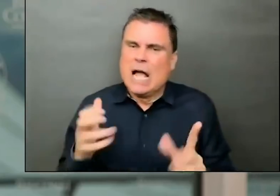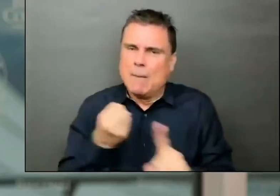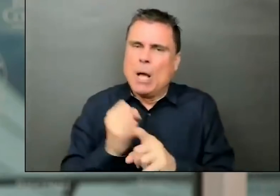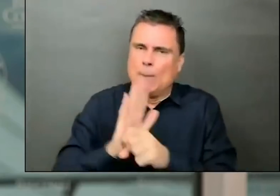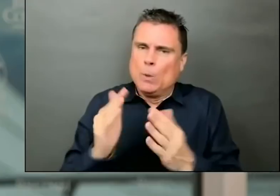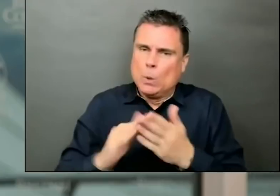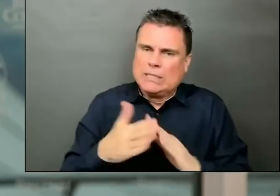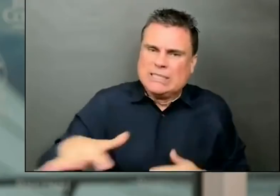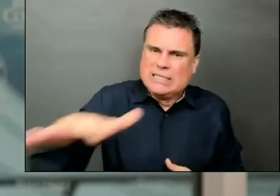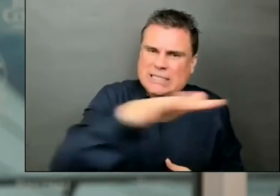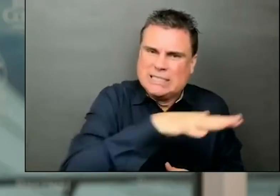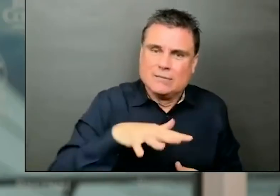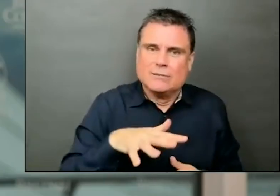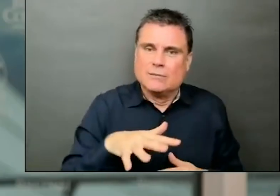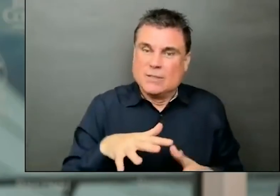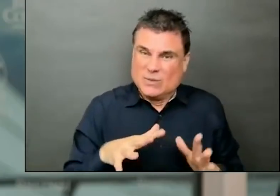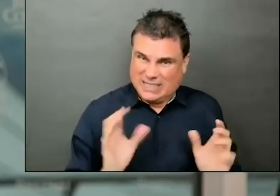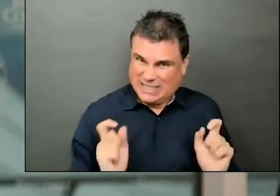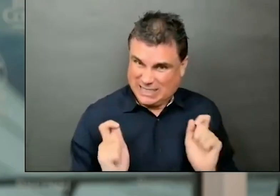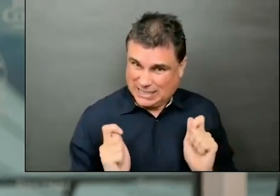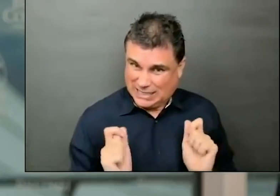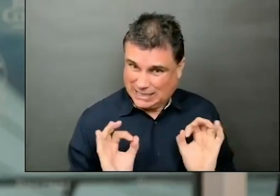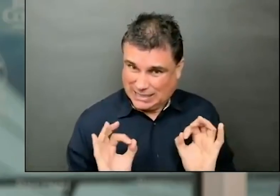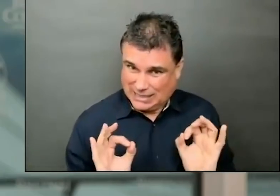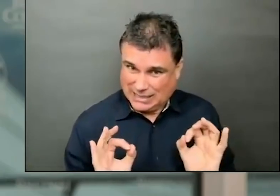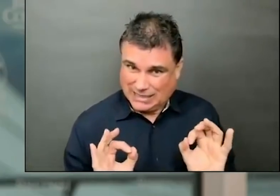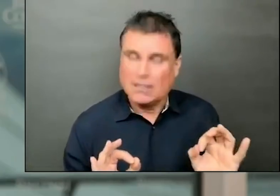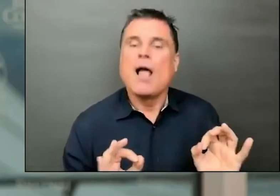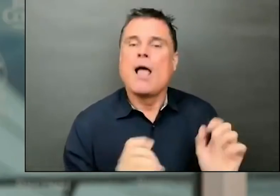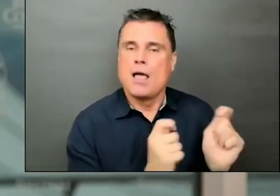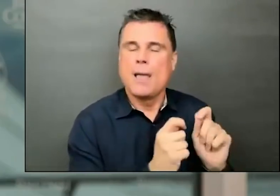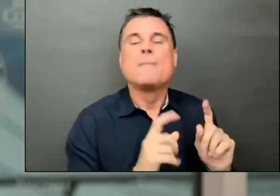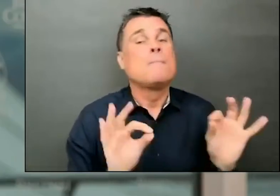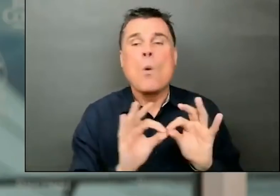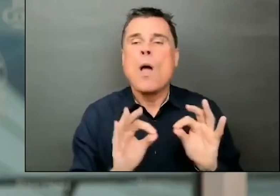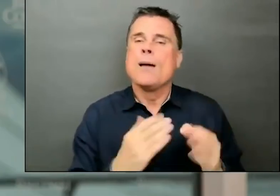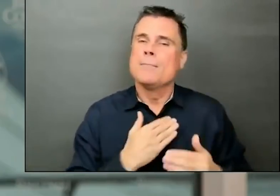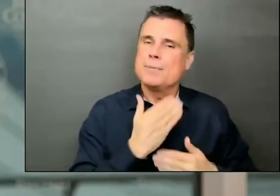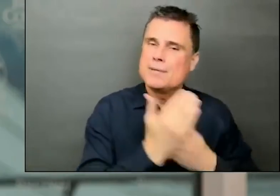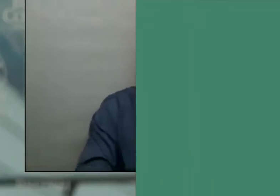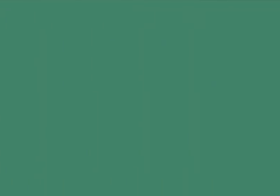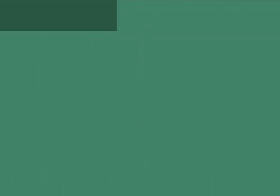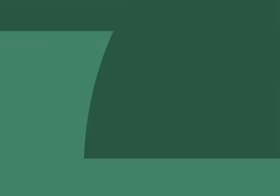we need to do that by being kind, being calm, and staying safe.